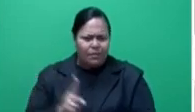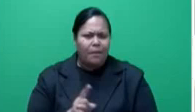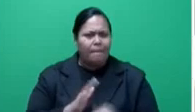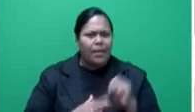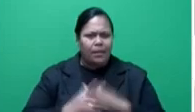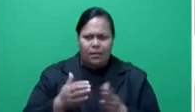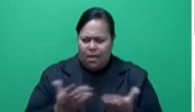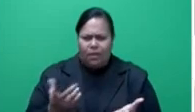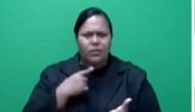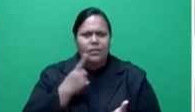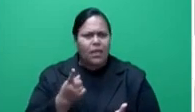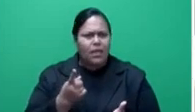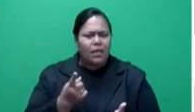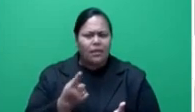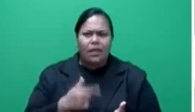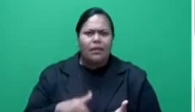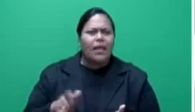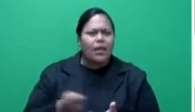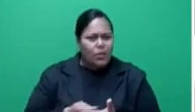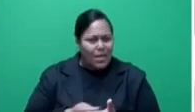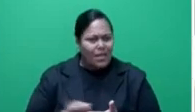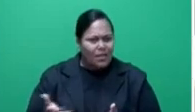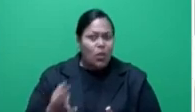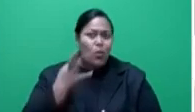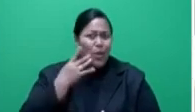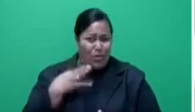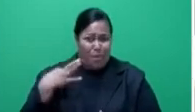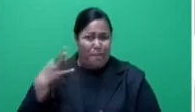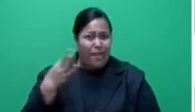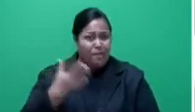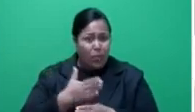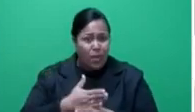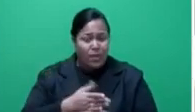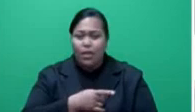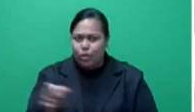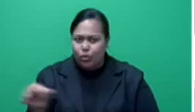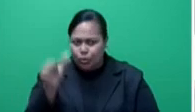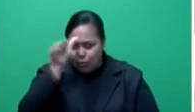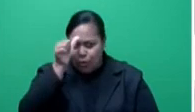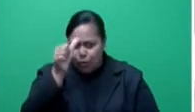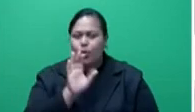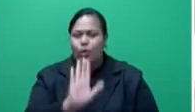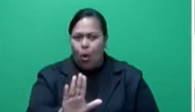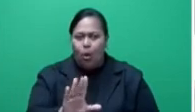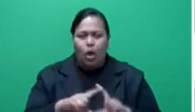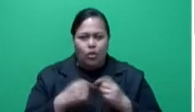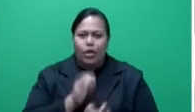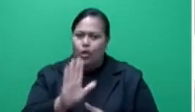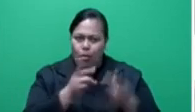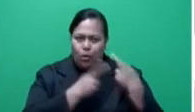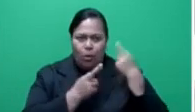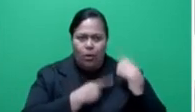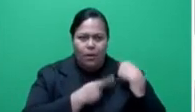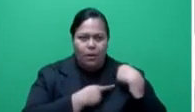land. When you bid for work, you know exactly what are the parameters of your contract work. In any case, the